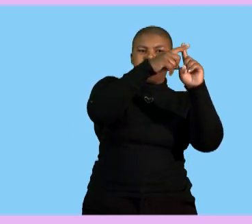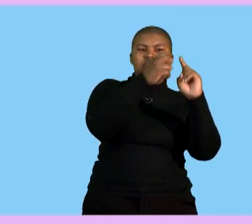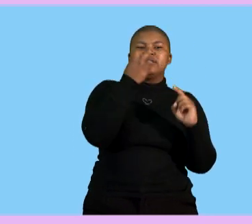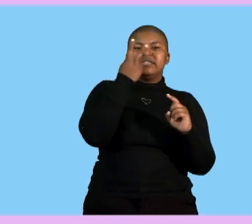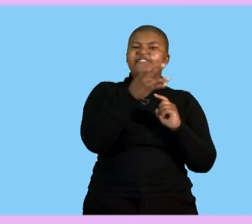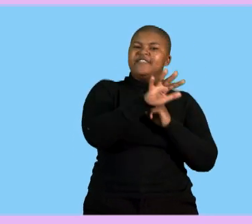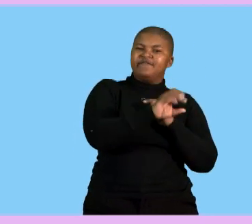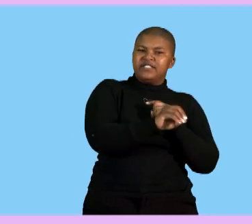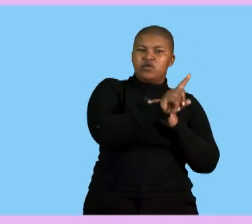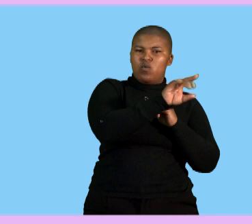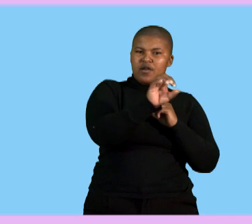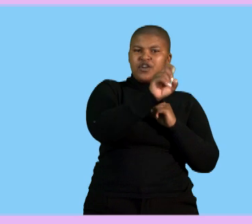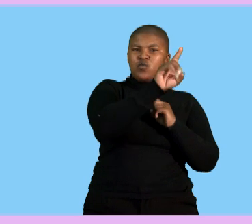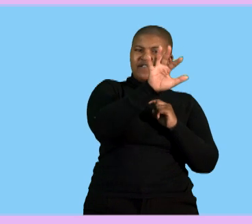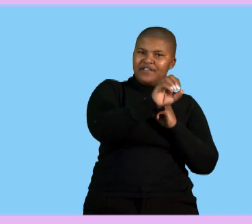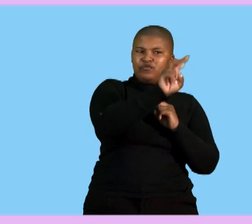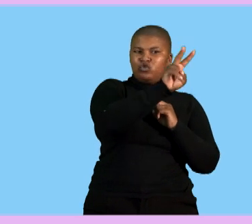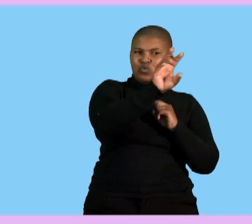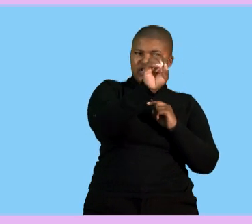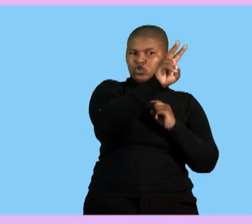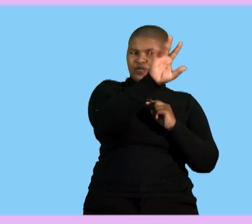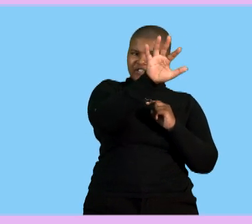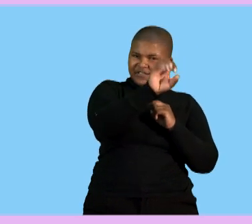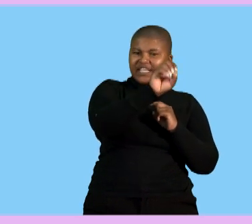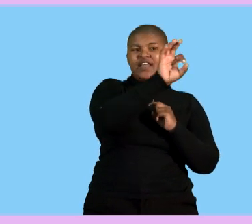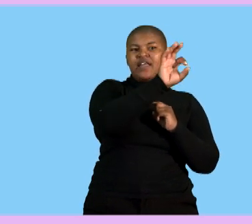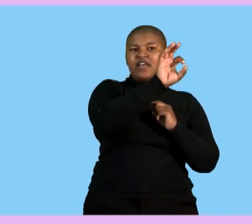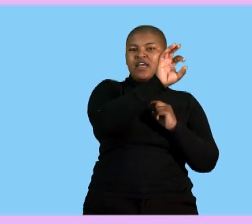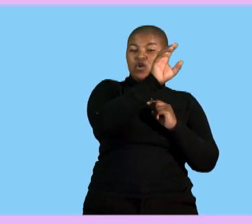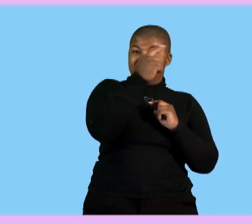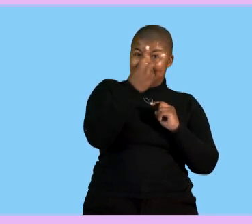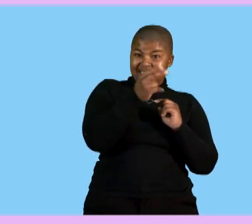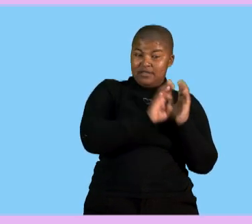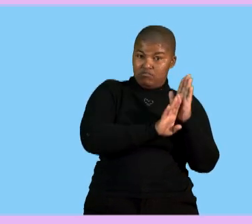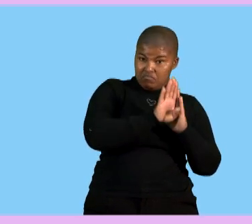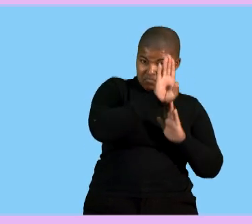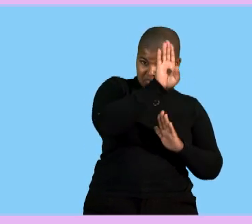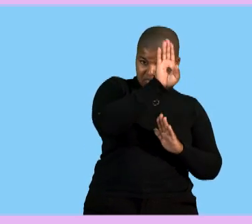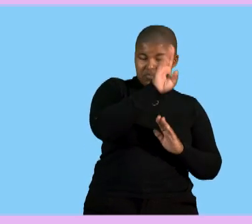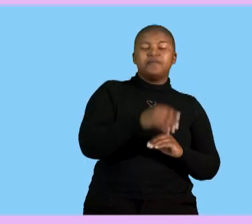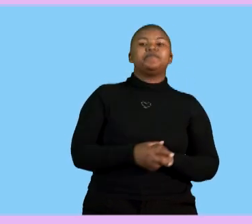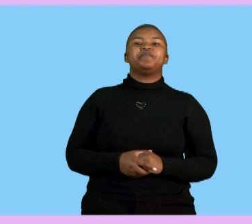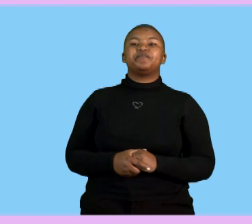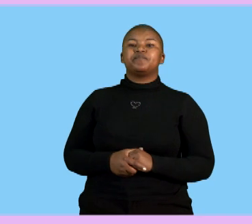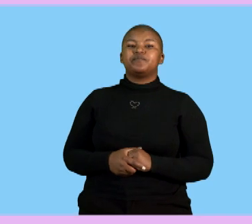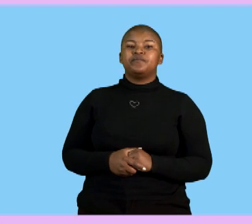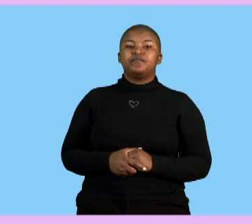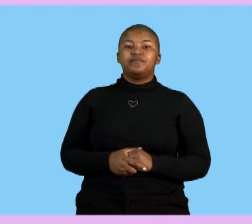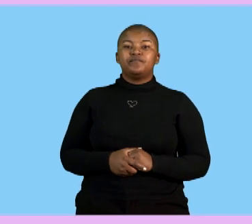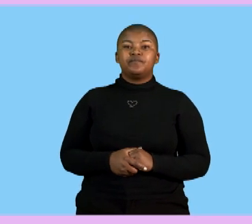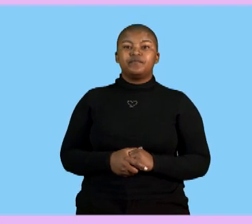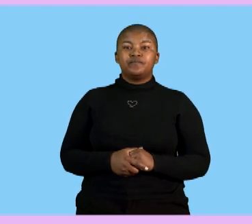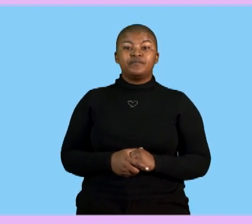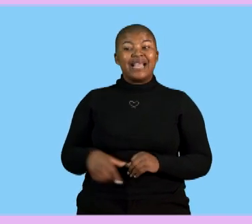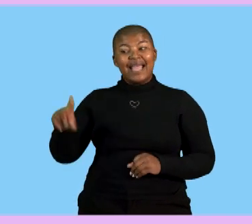You can see 50, 100, 150, 200, 250, meaning the y goes up, the x